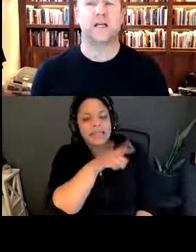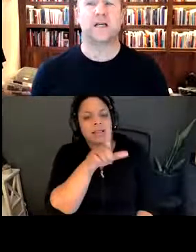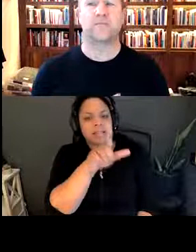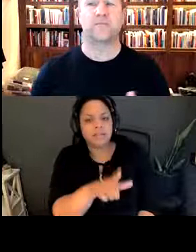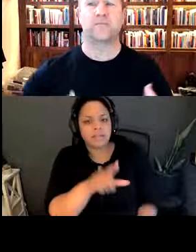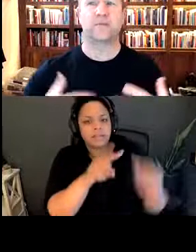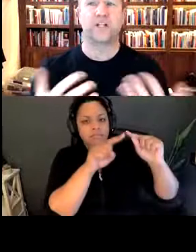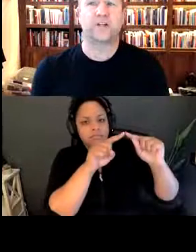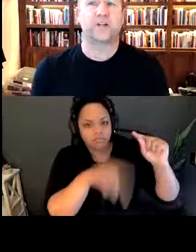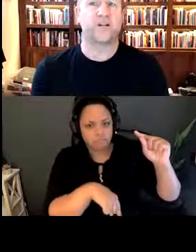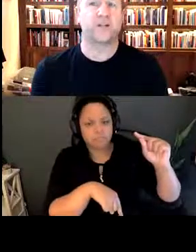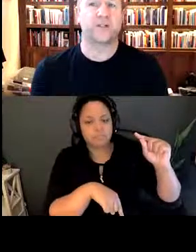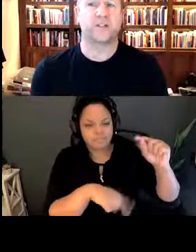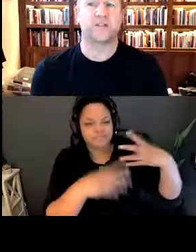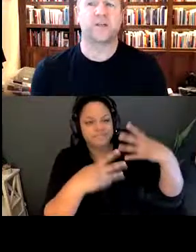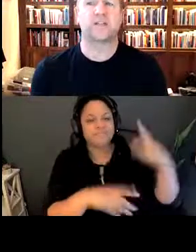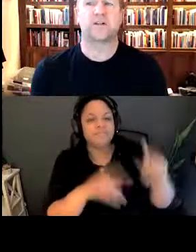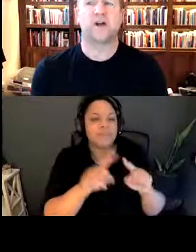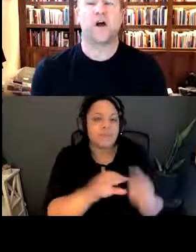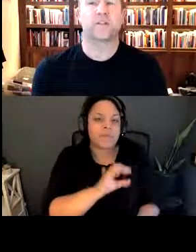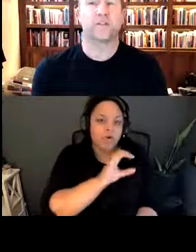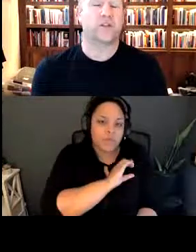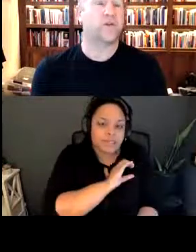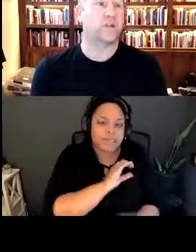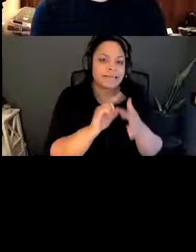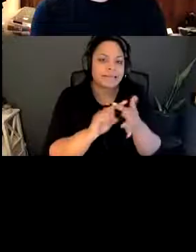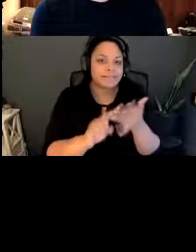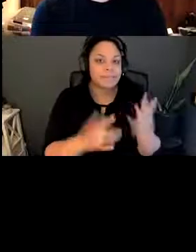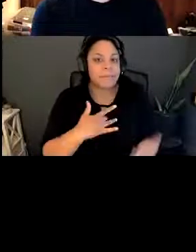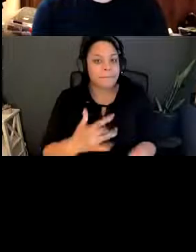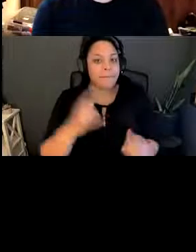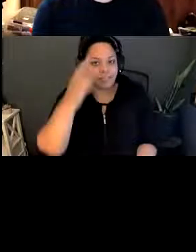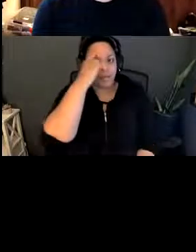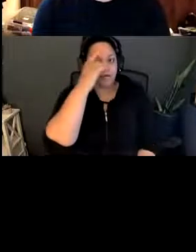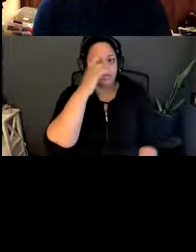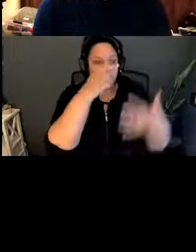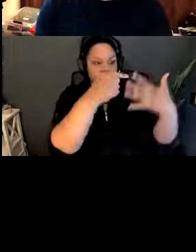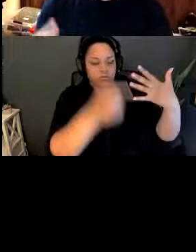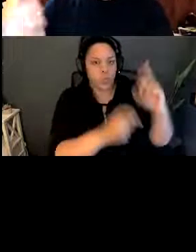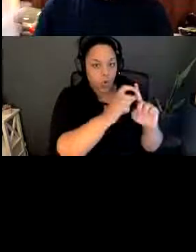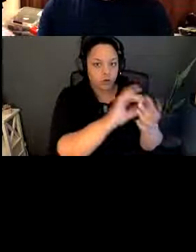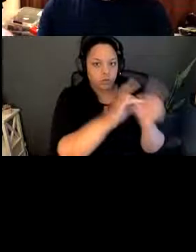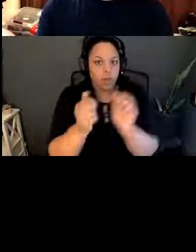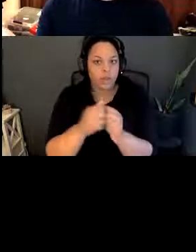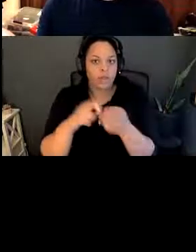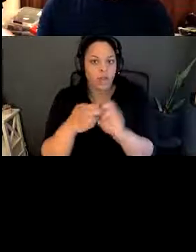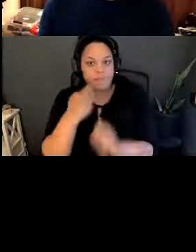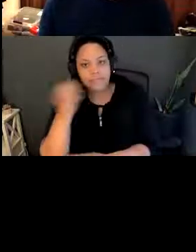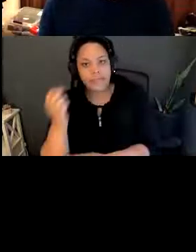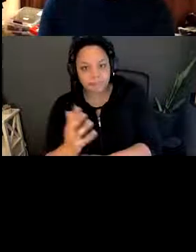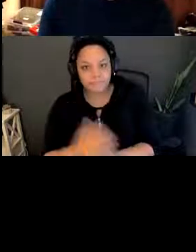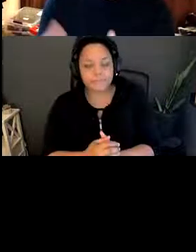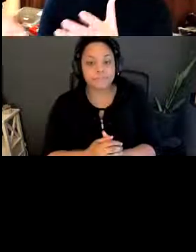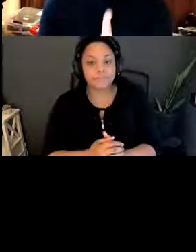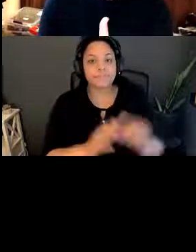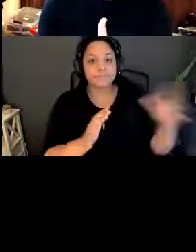these particular characteristics and things that are often associated with problem gambling. And in mindfulness, there